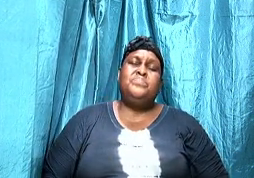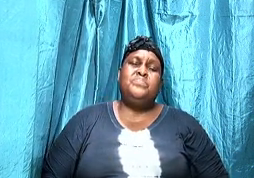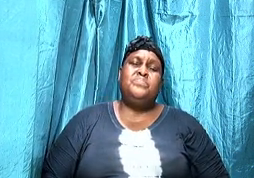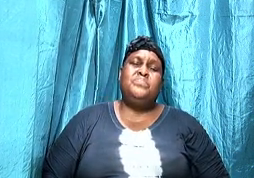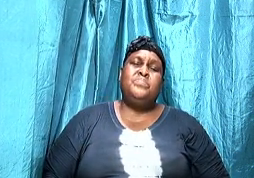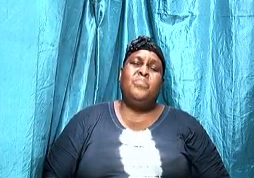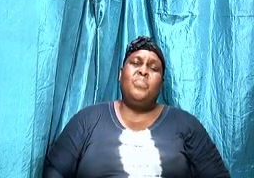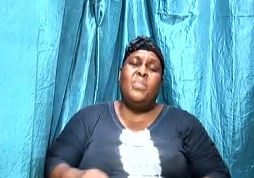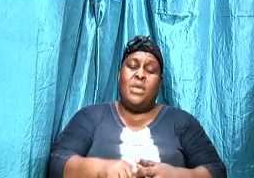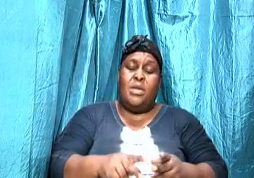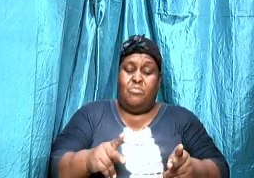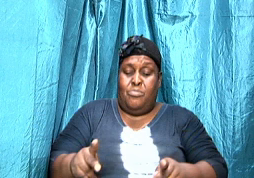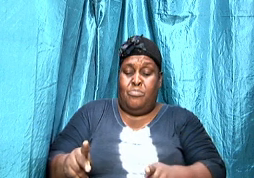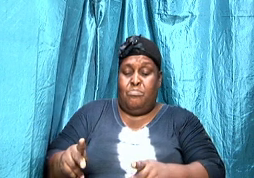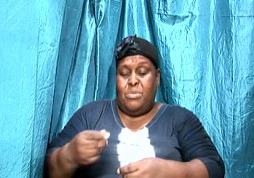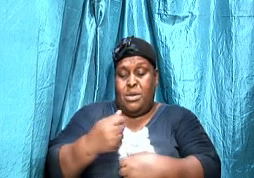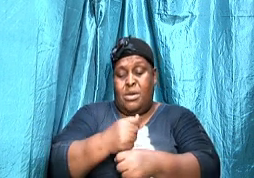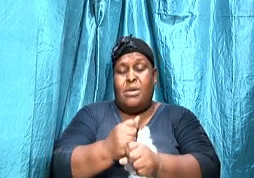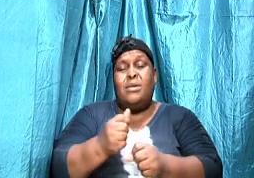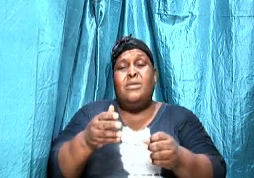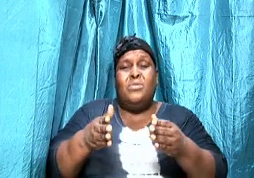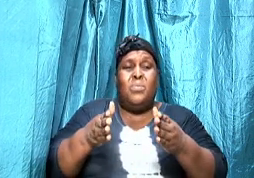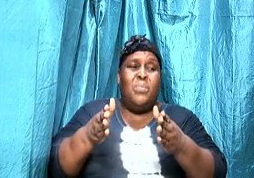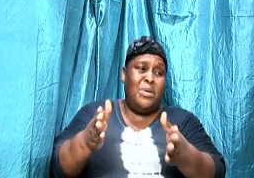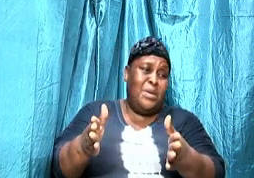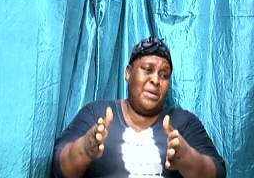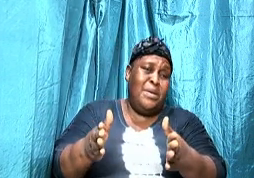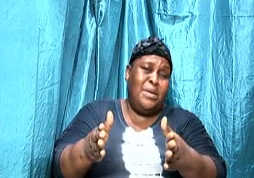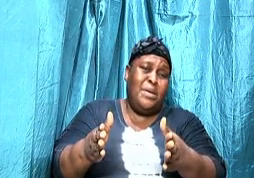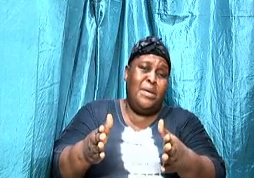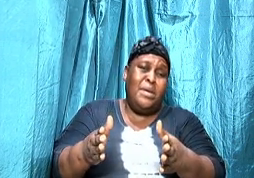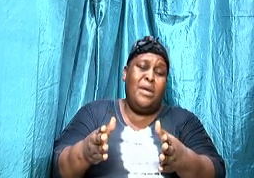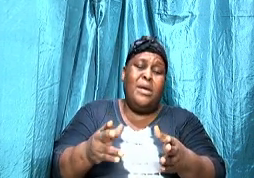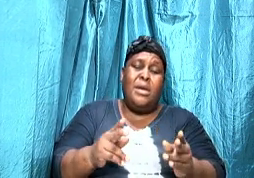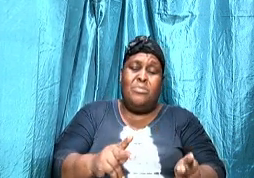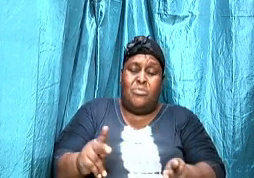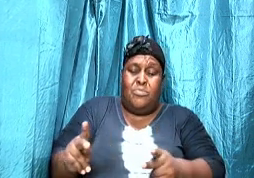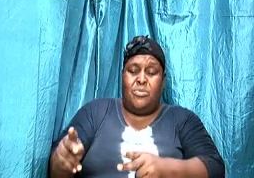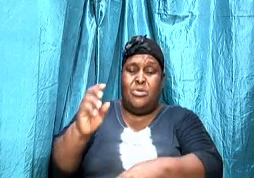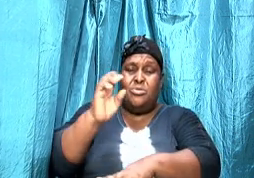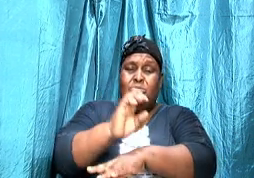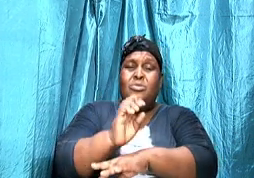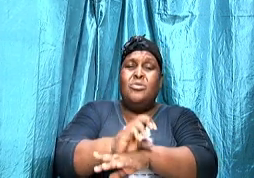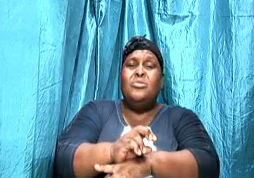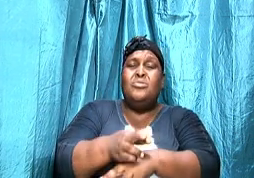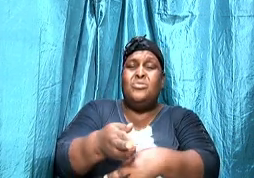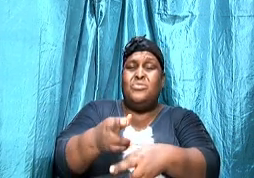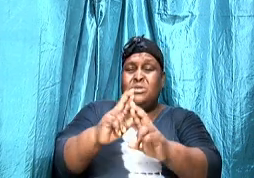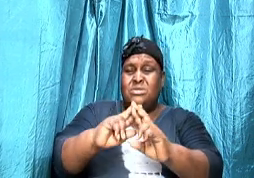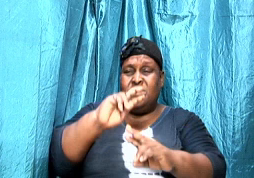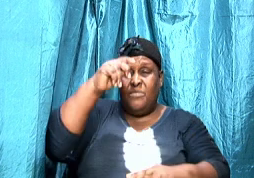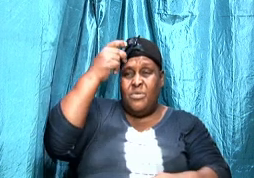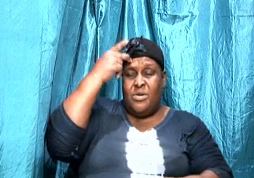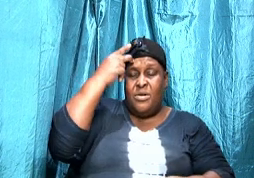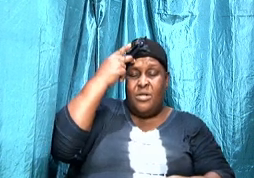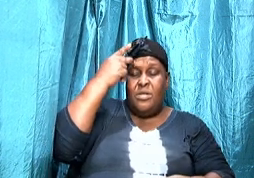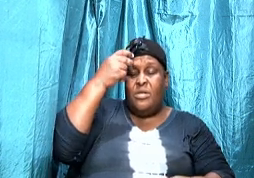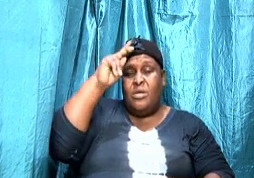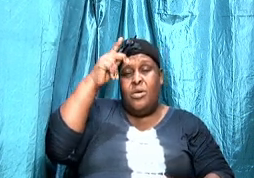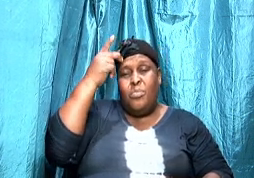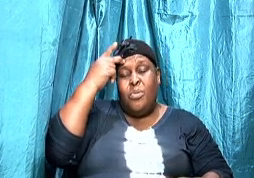in preparing the way, or preparing the church to receive him, he wrote the